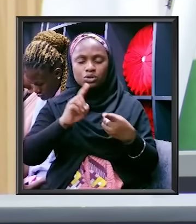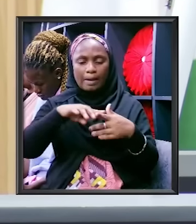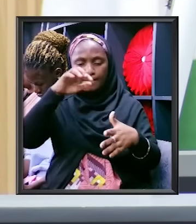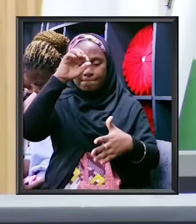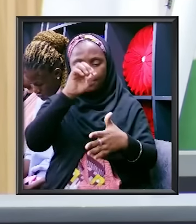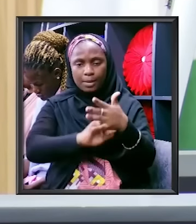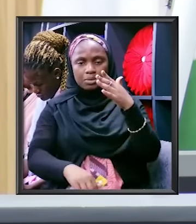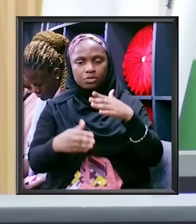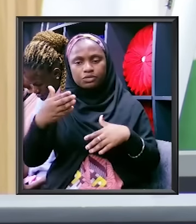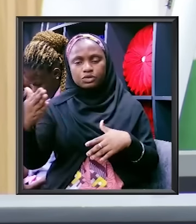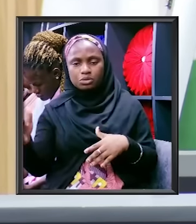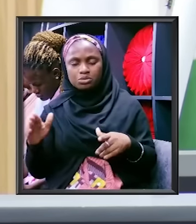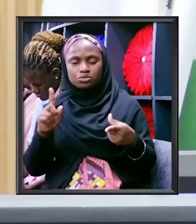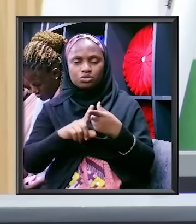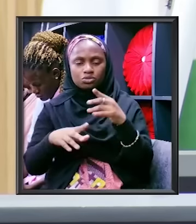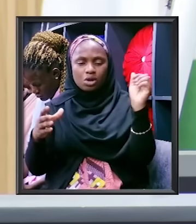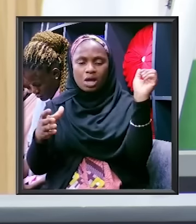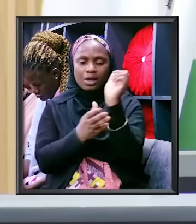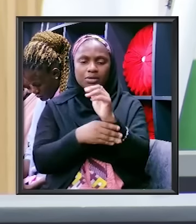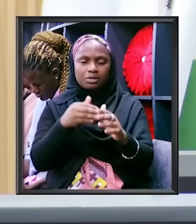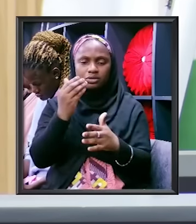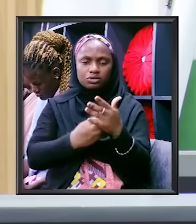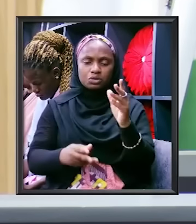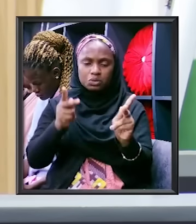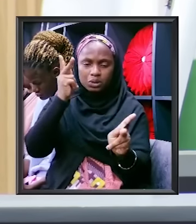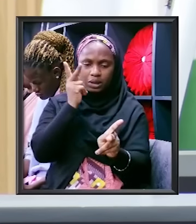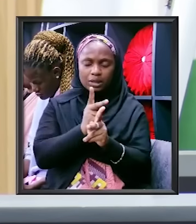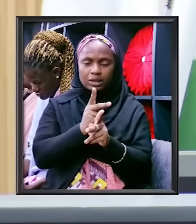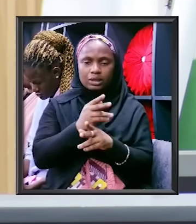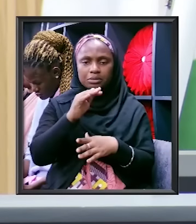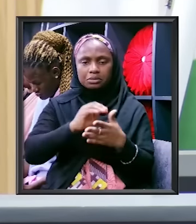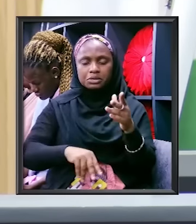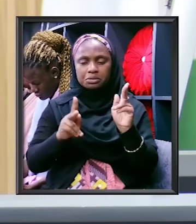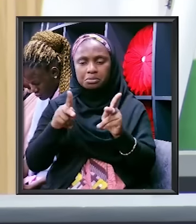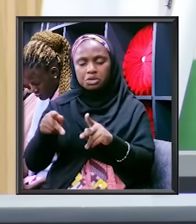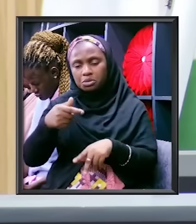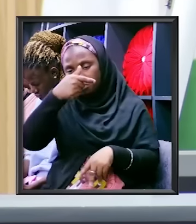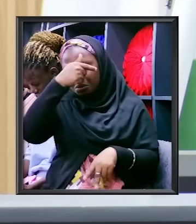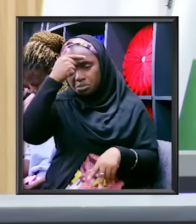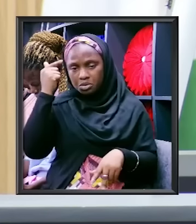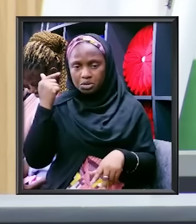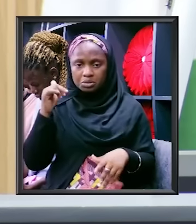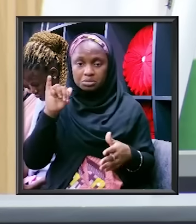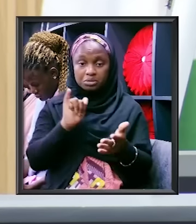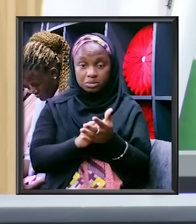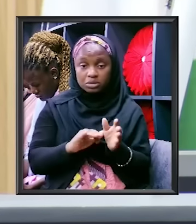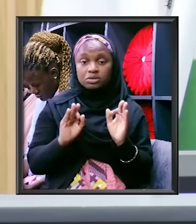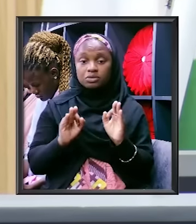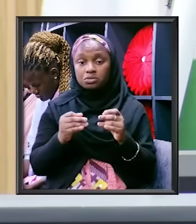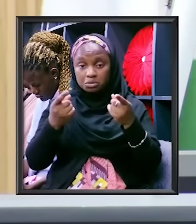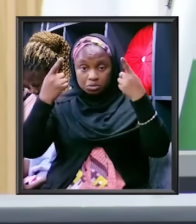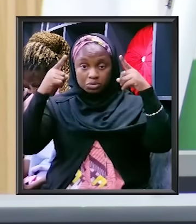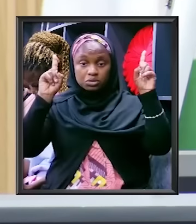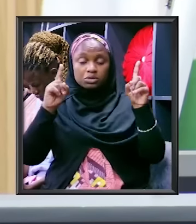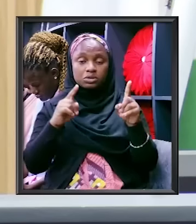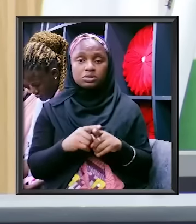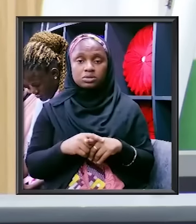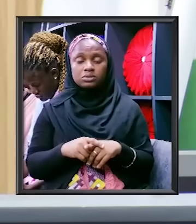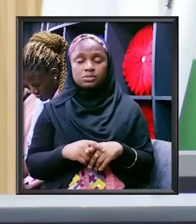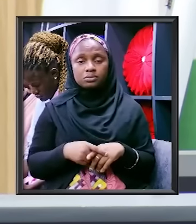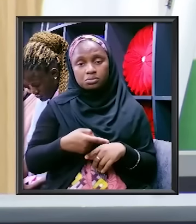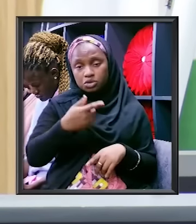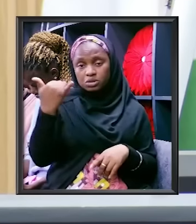people, suppose arrest some people, suppose detain some people. Because that they are making the country ungovernable